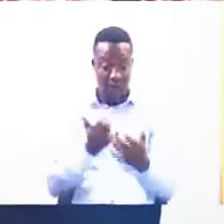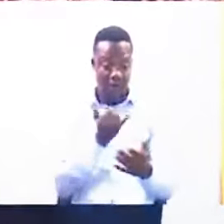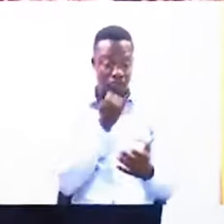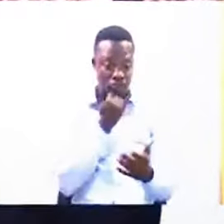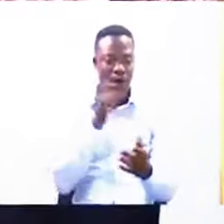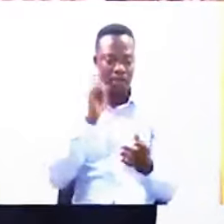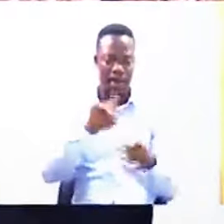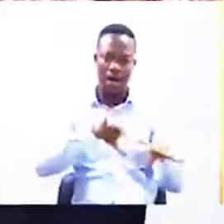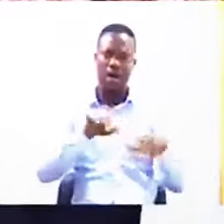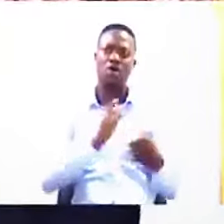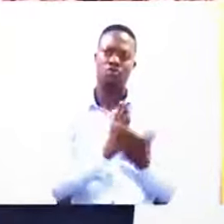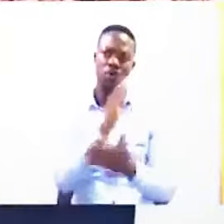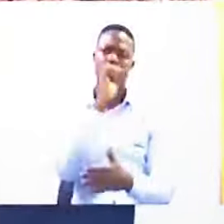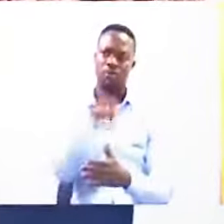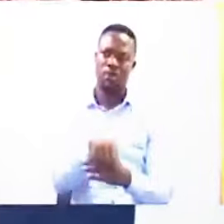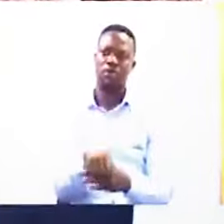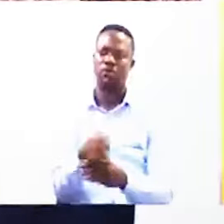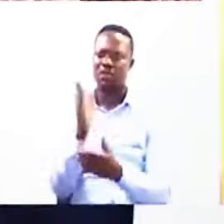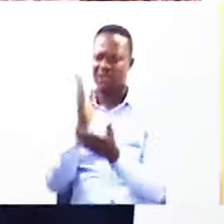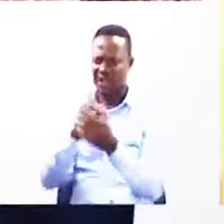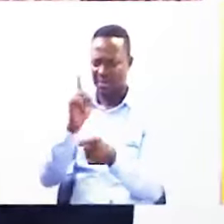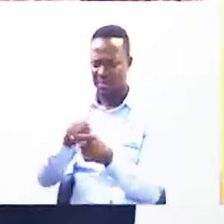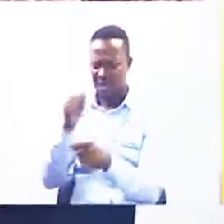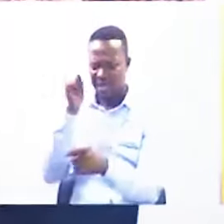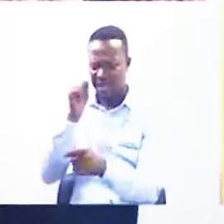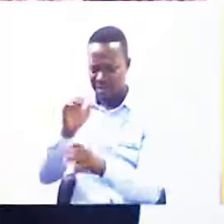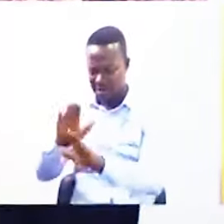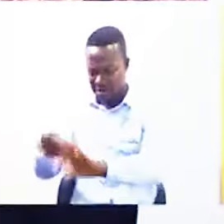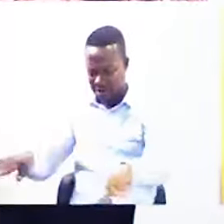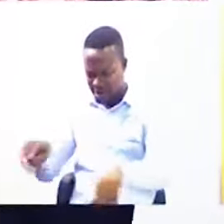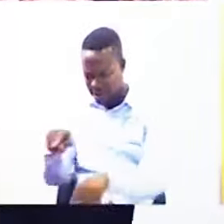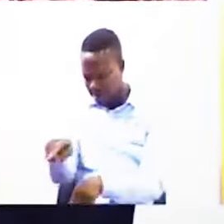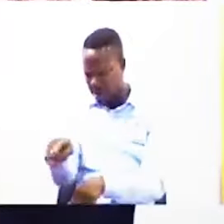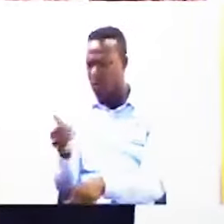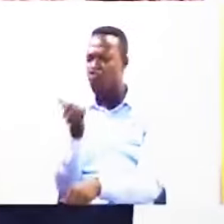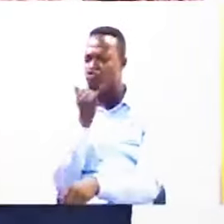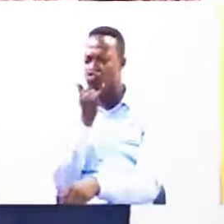Other times you need to discipline a child.